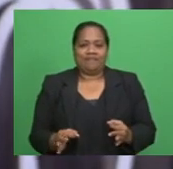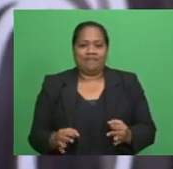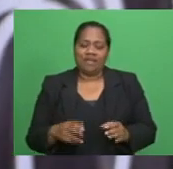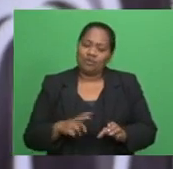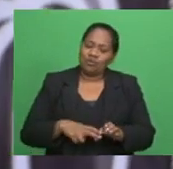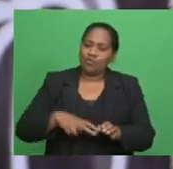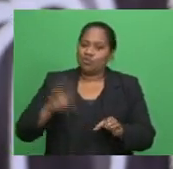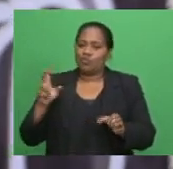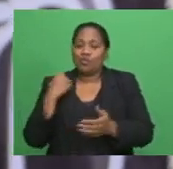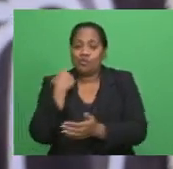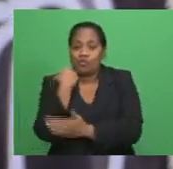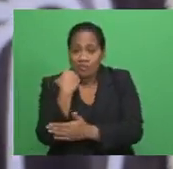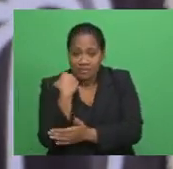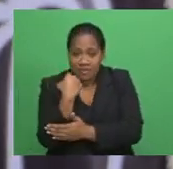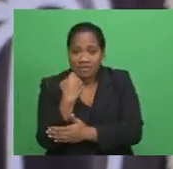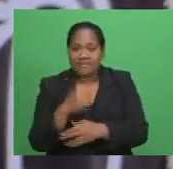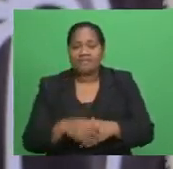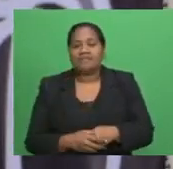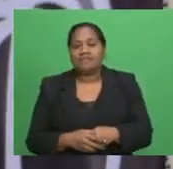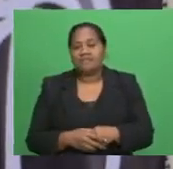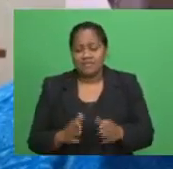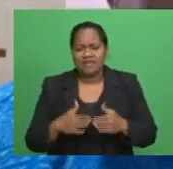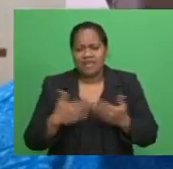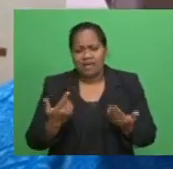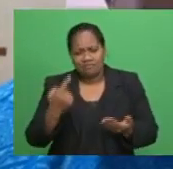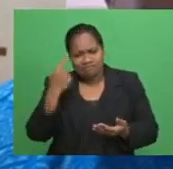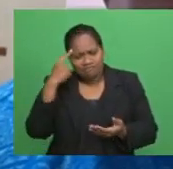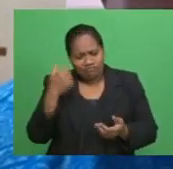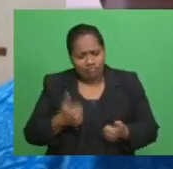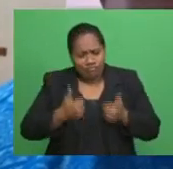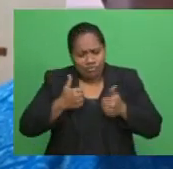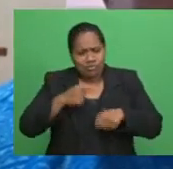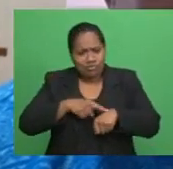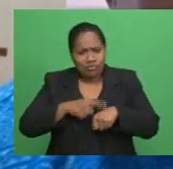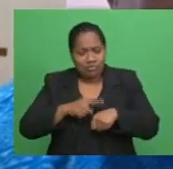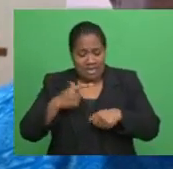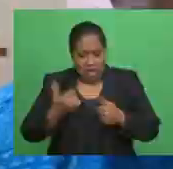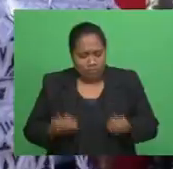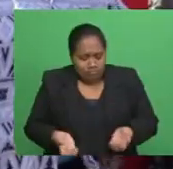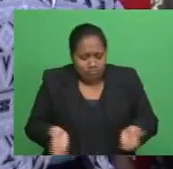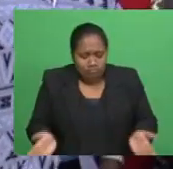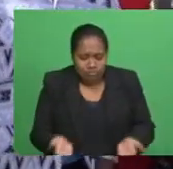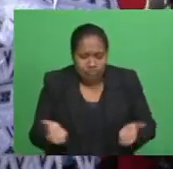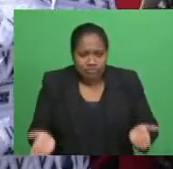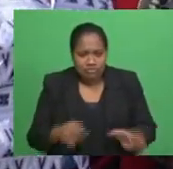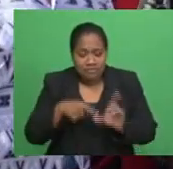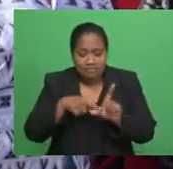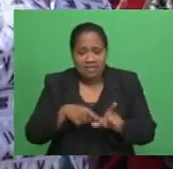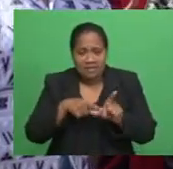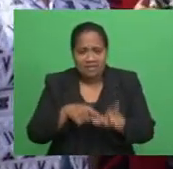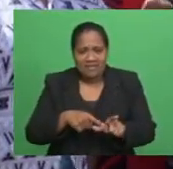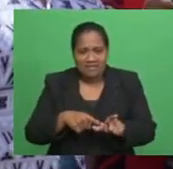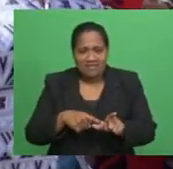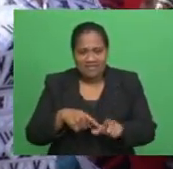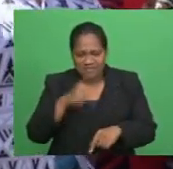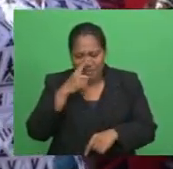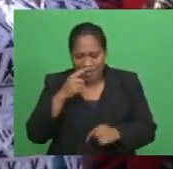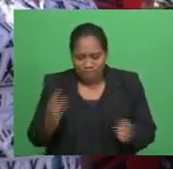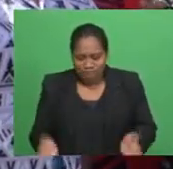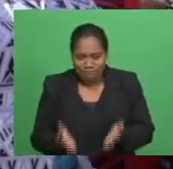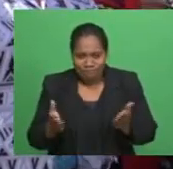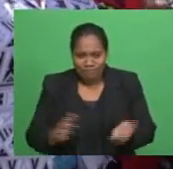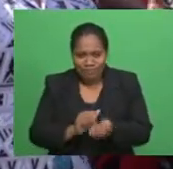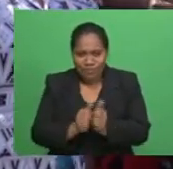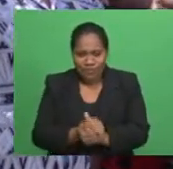from rugby, and I think it's also a good time to give young players a shot. Speaking at the launch of the